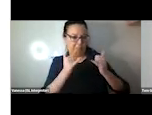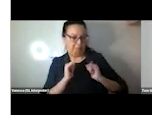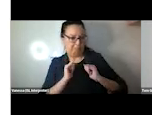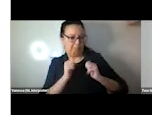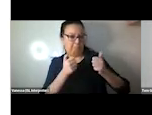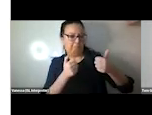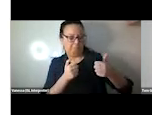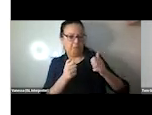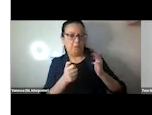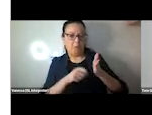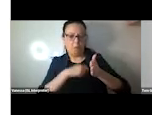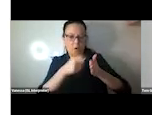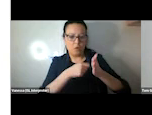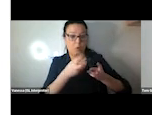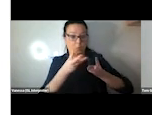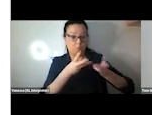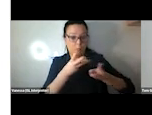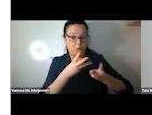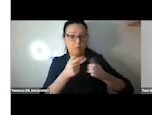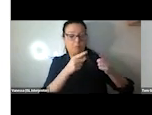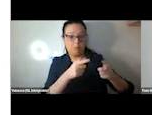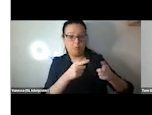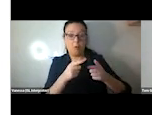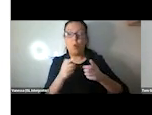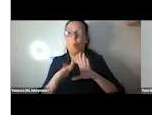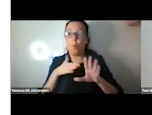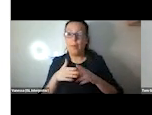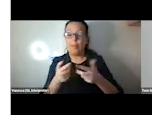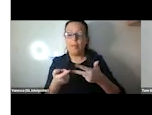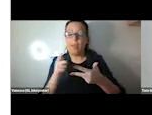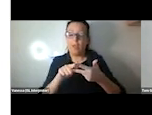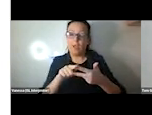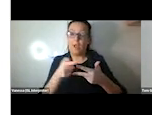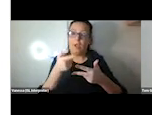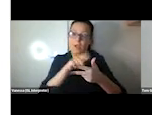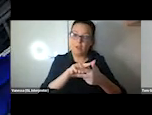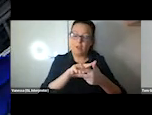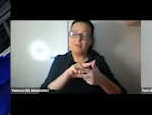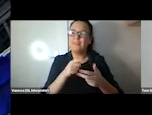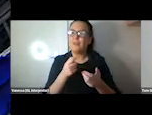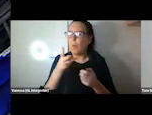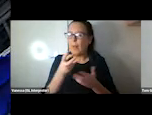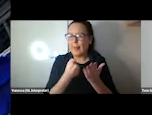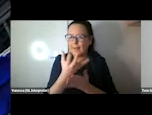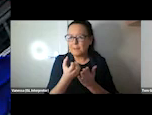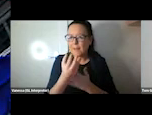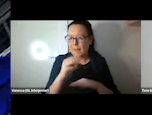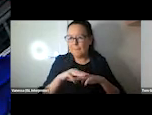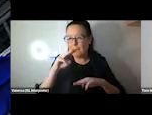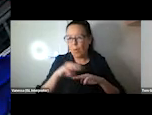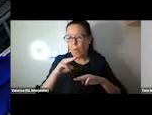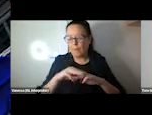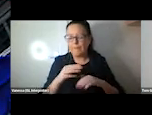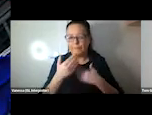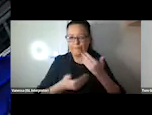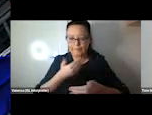or a project in line with the main document 17210. And we'll explain these a little bit further as we go along. Now, just